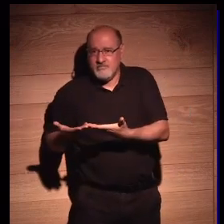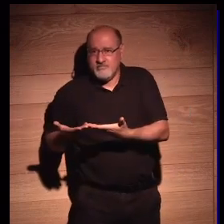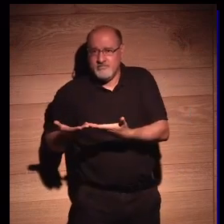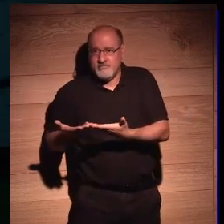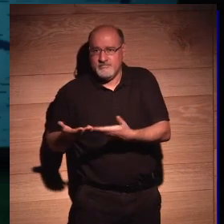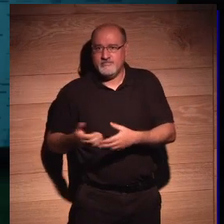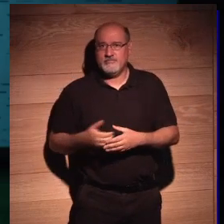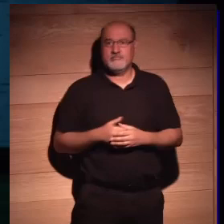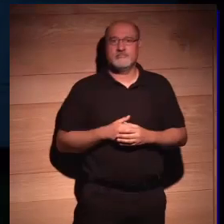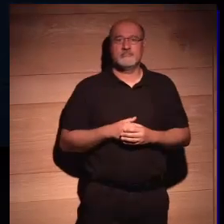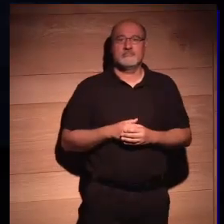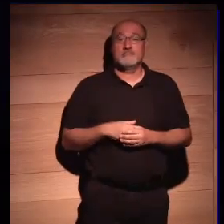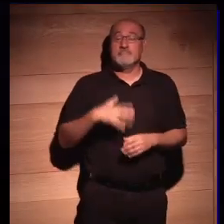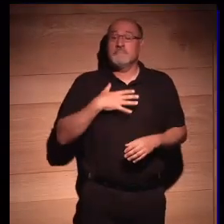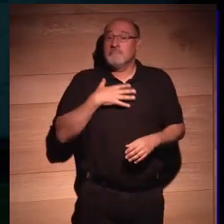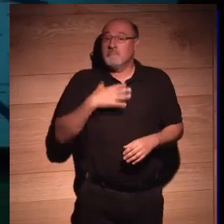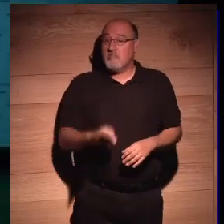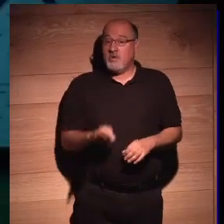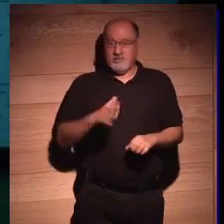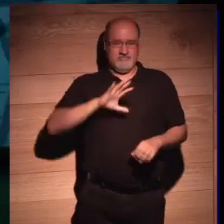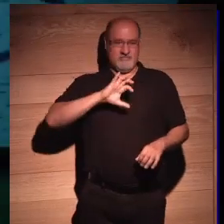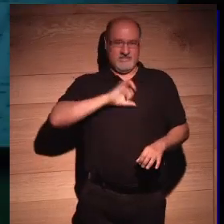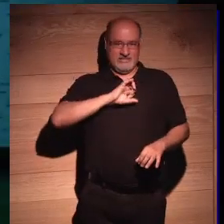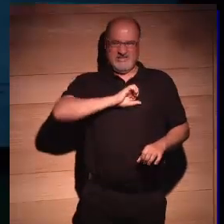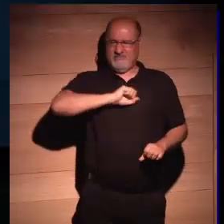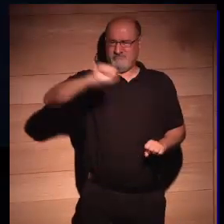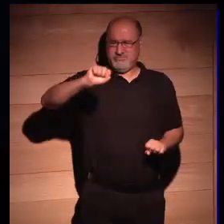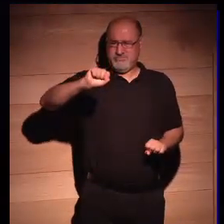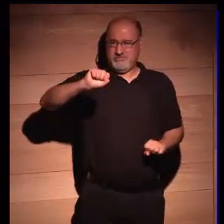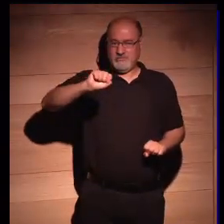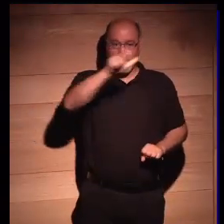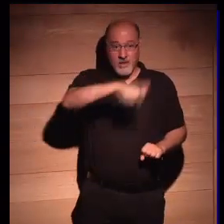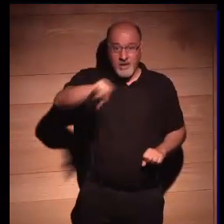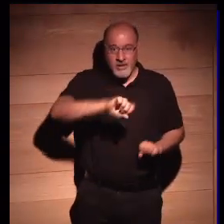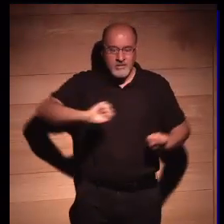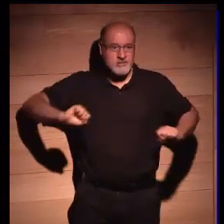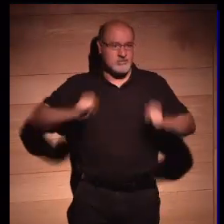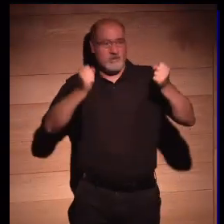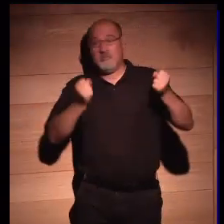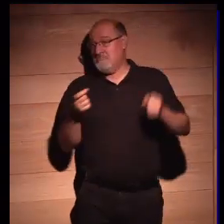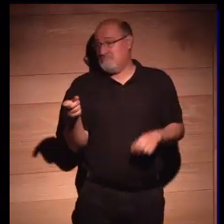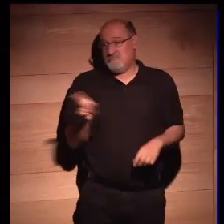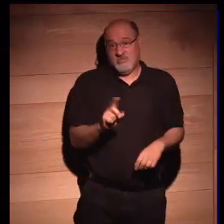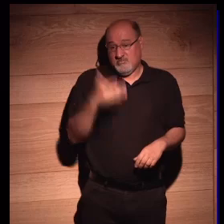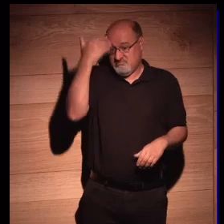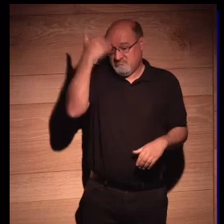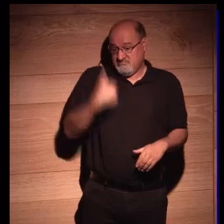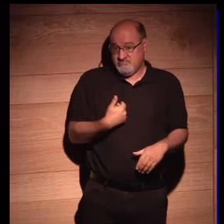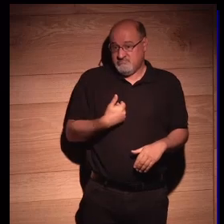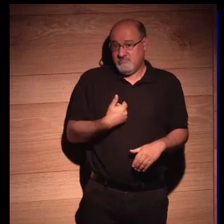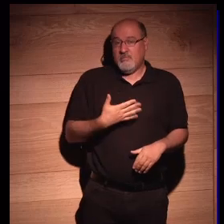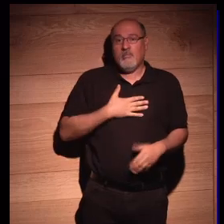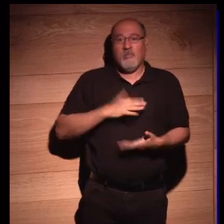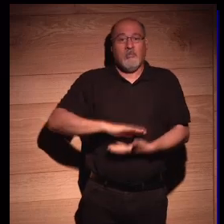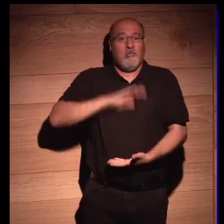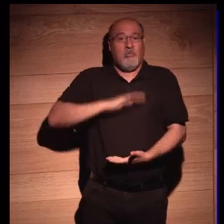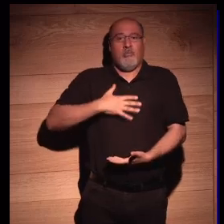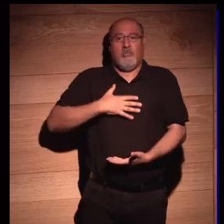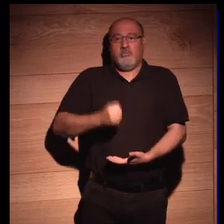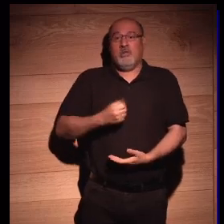Maybe I'm not one of those superheroes that save people. Maybe it's like my superpower only serves to